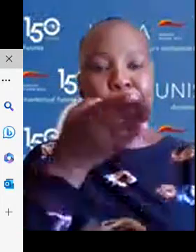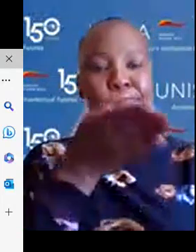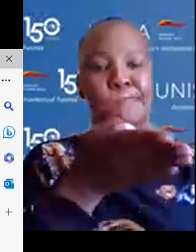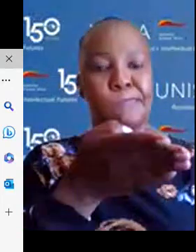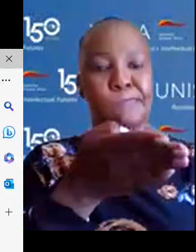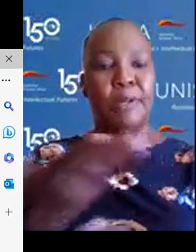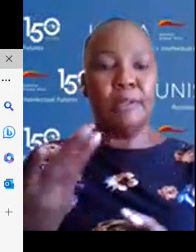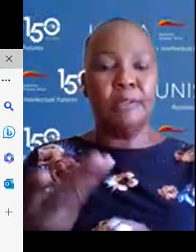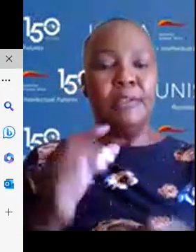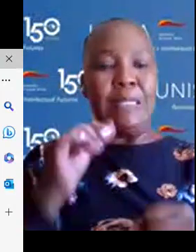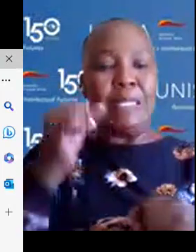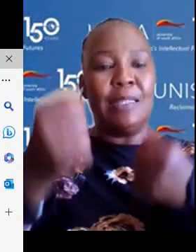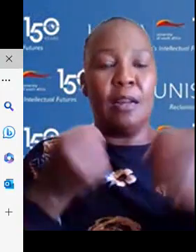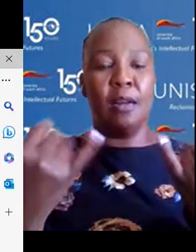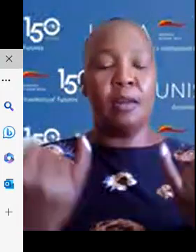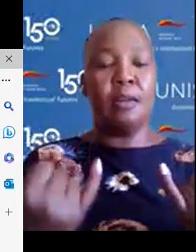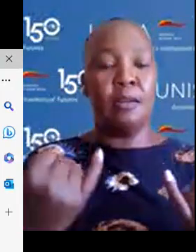struggling now, for instance, to,